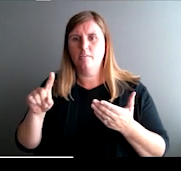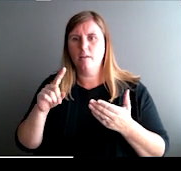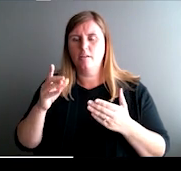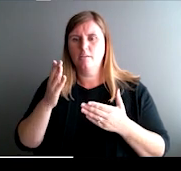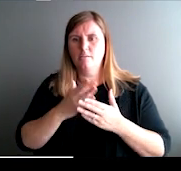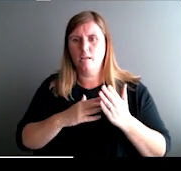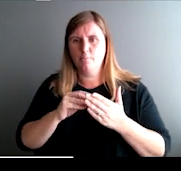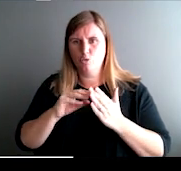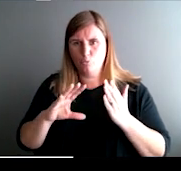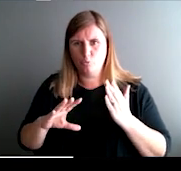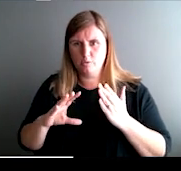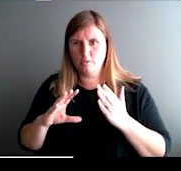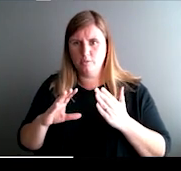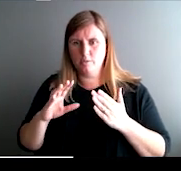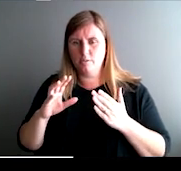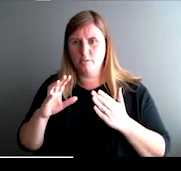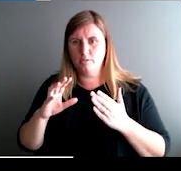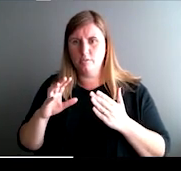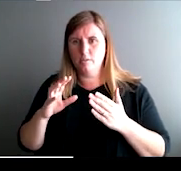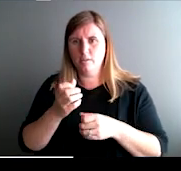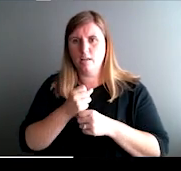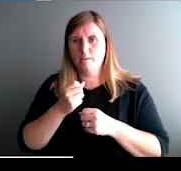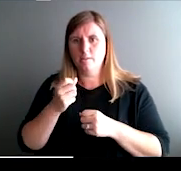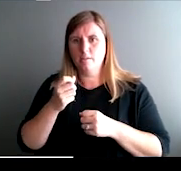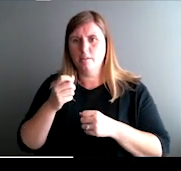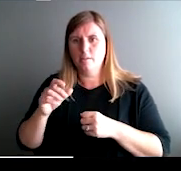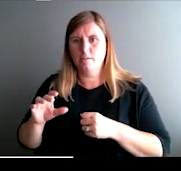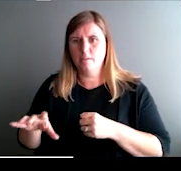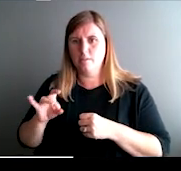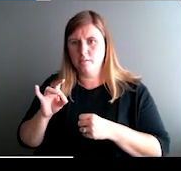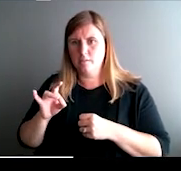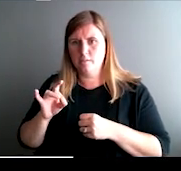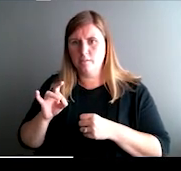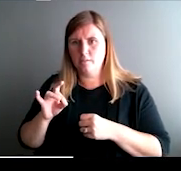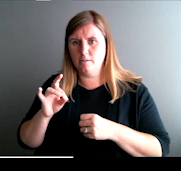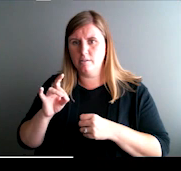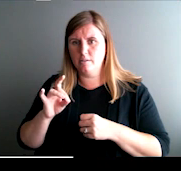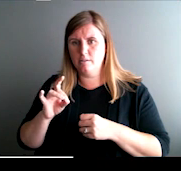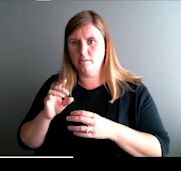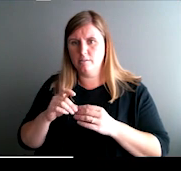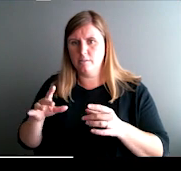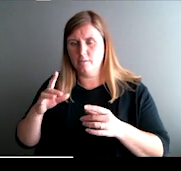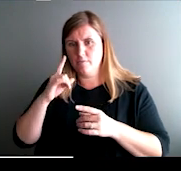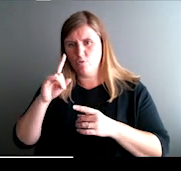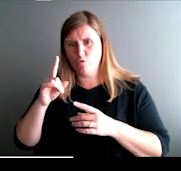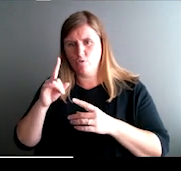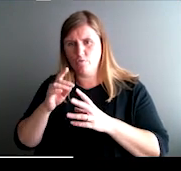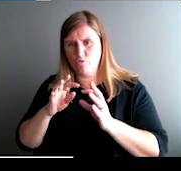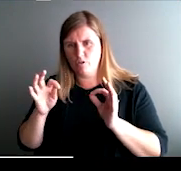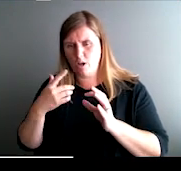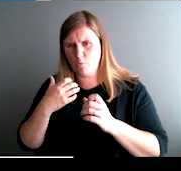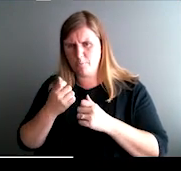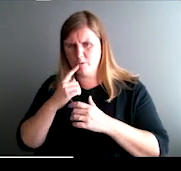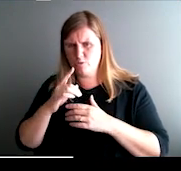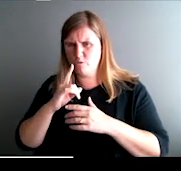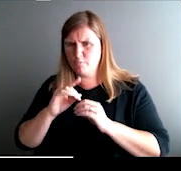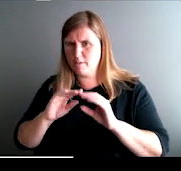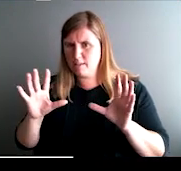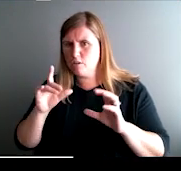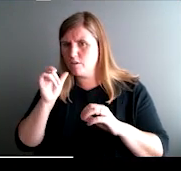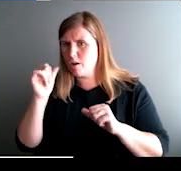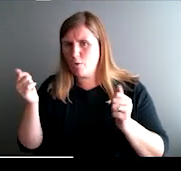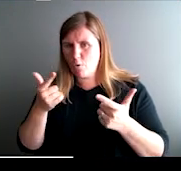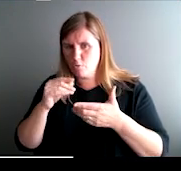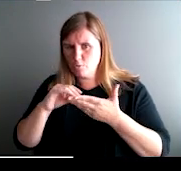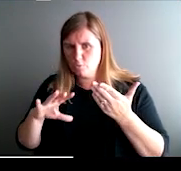Some students get the skill of selecting it from a field for free. Not all students, I want to be clear, this is not every